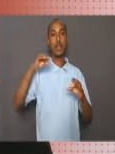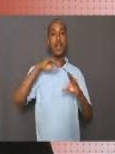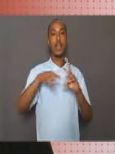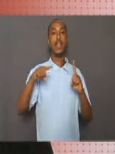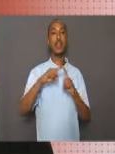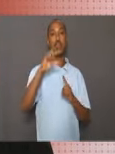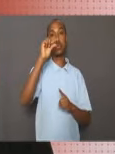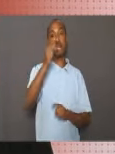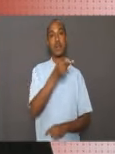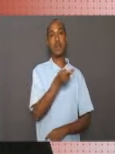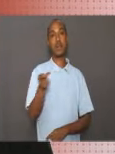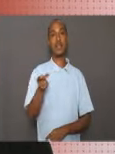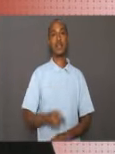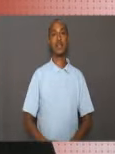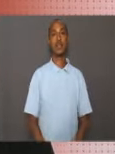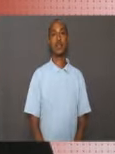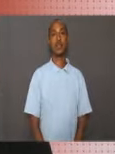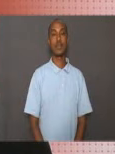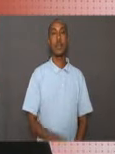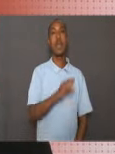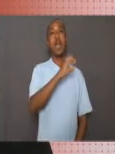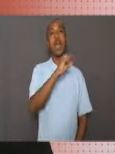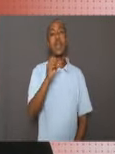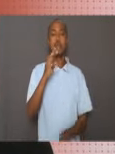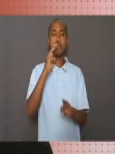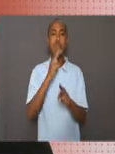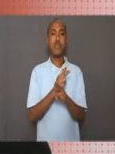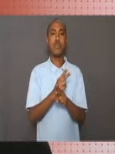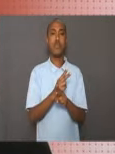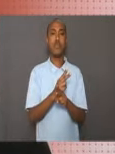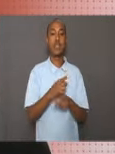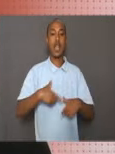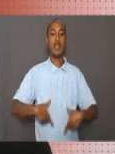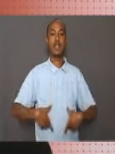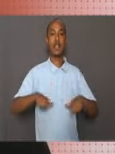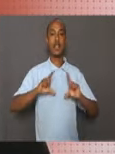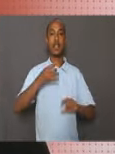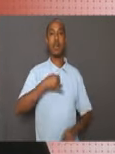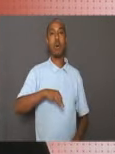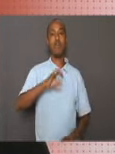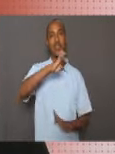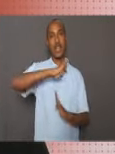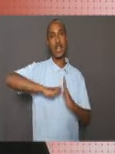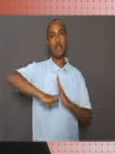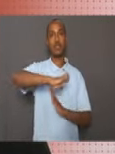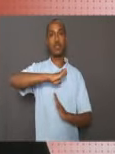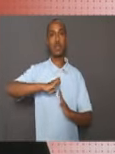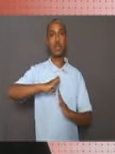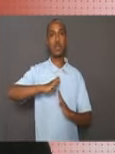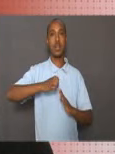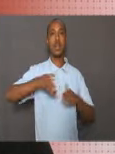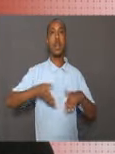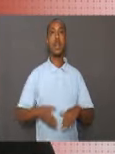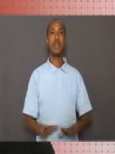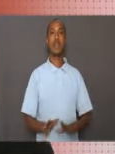smaller particles, and proof of the existence of the electron led